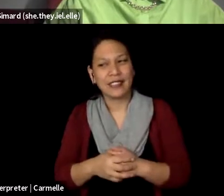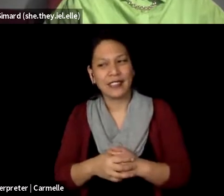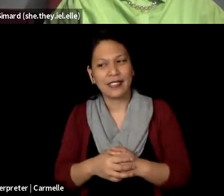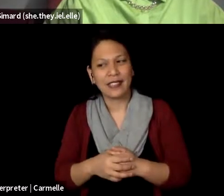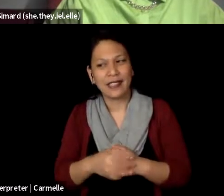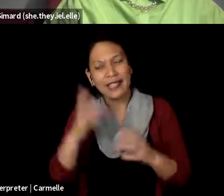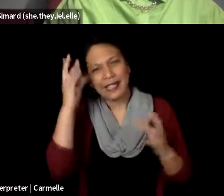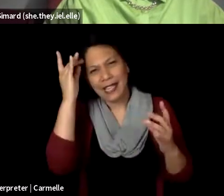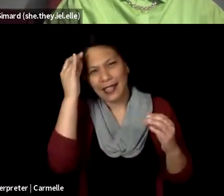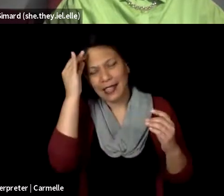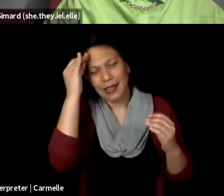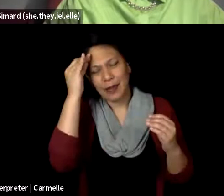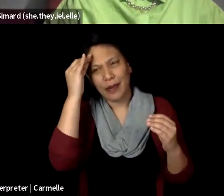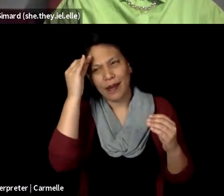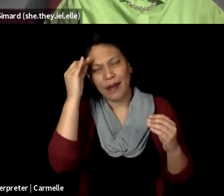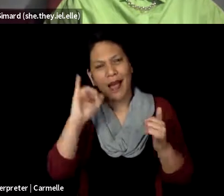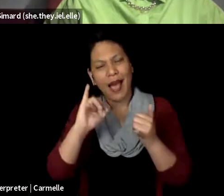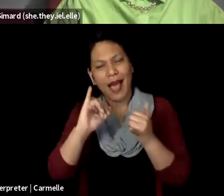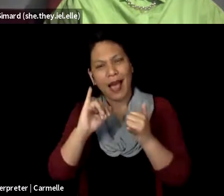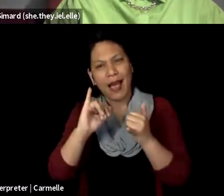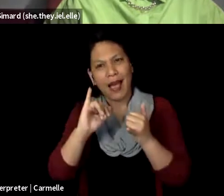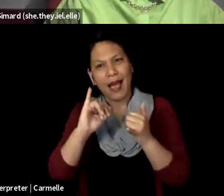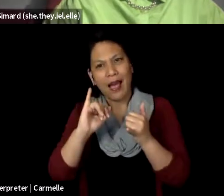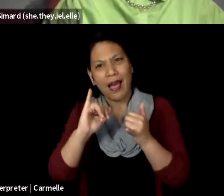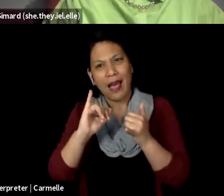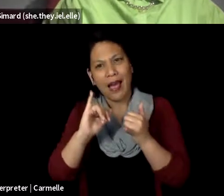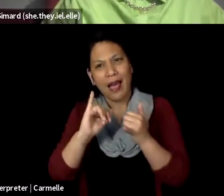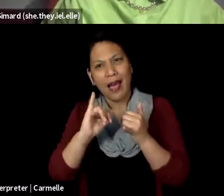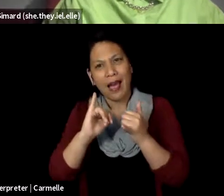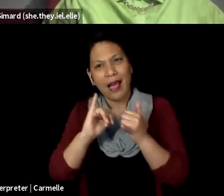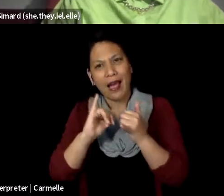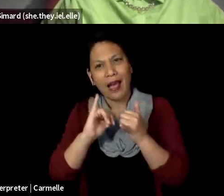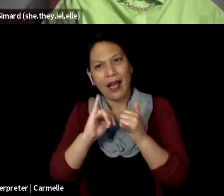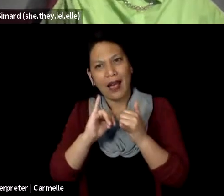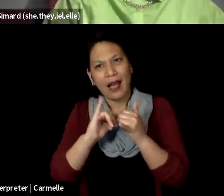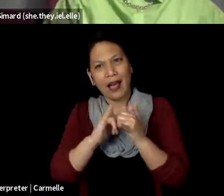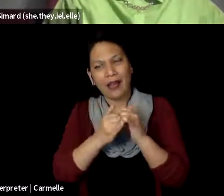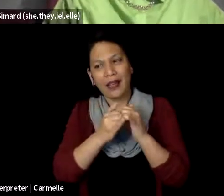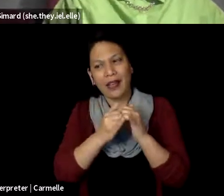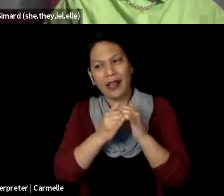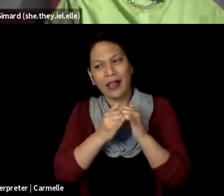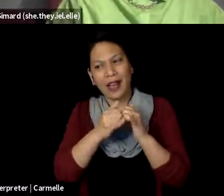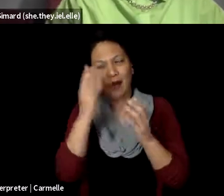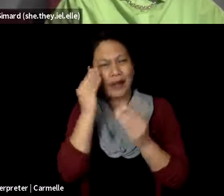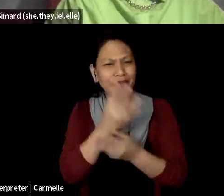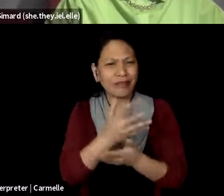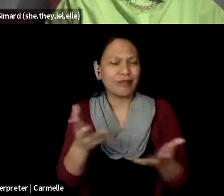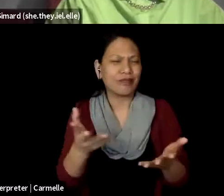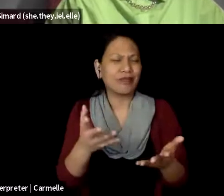how do we also inform artists that they can ask for things? And then how do